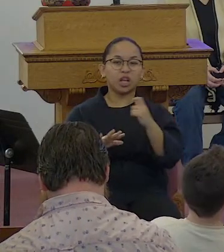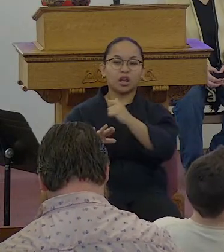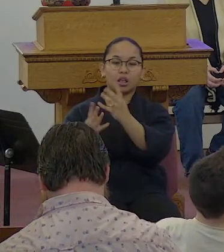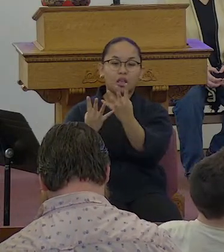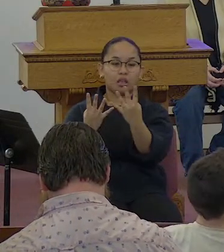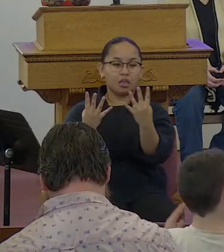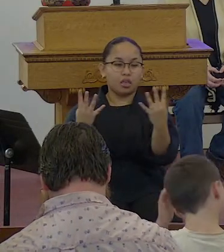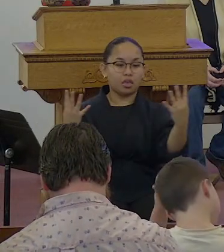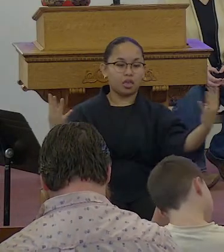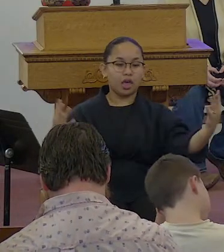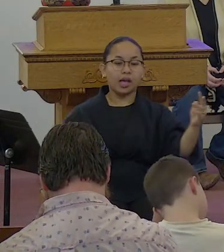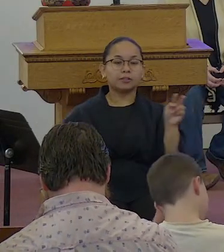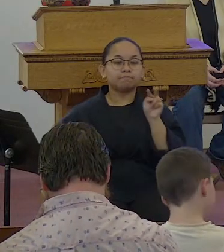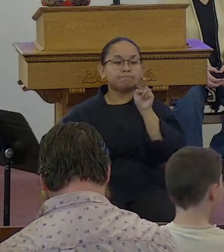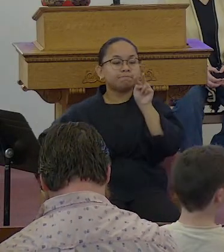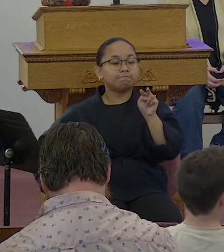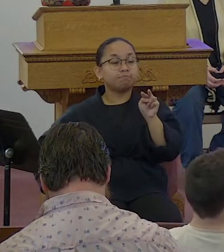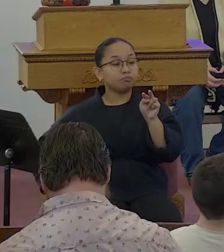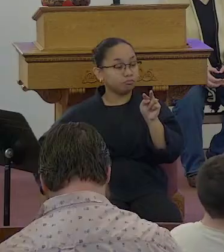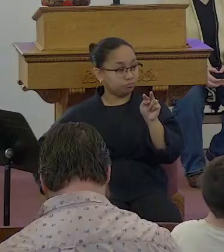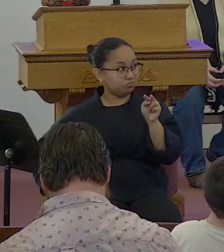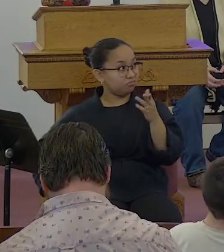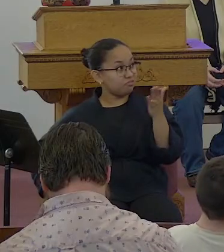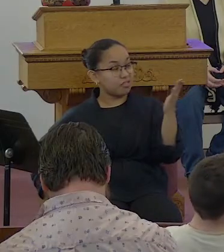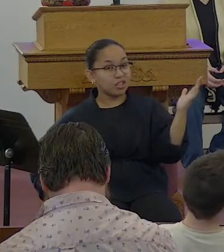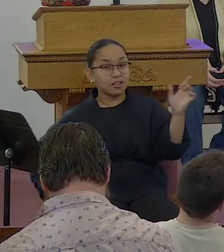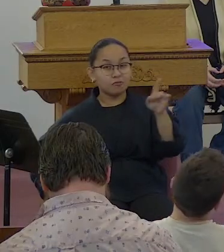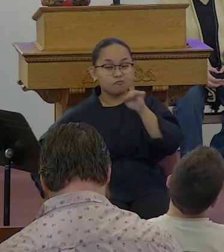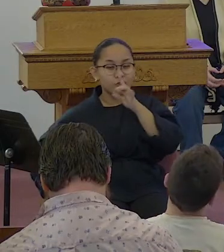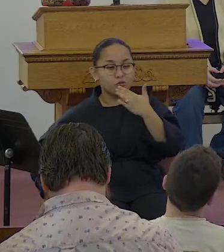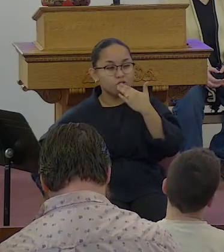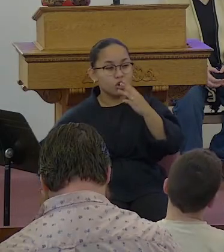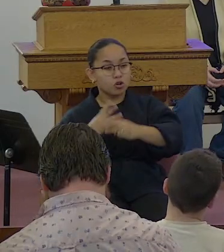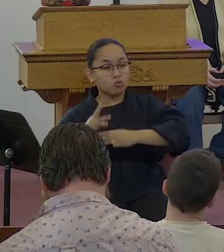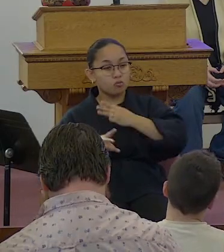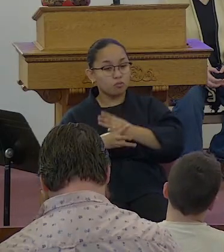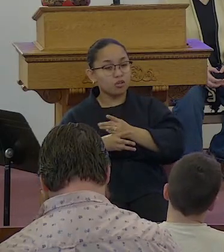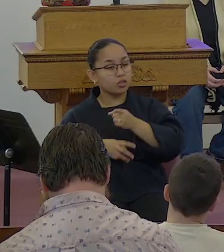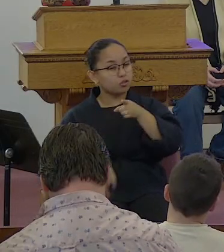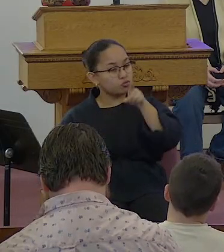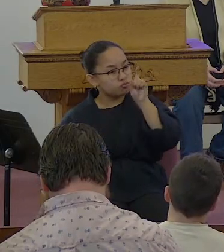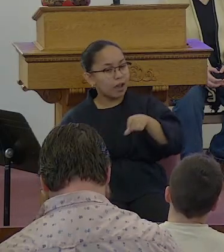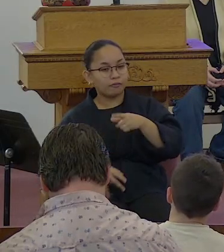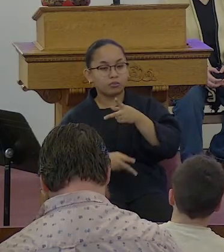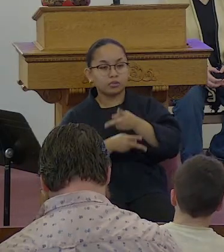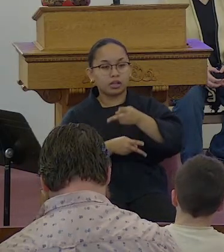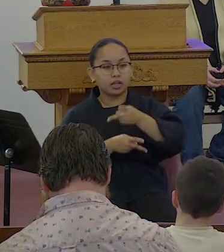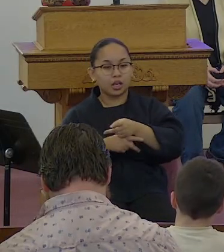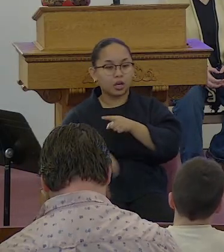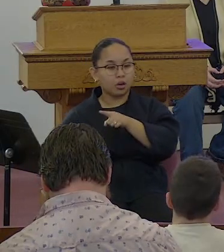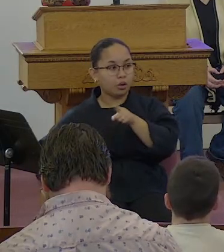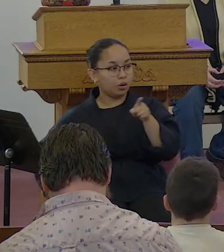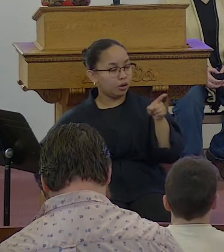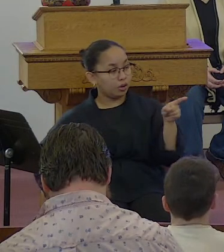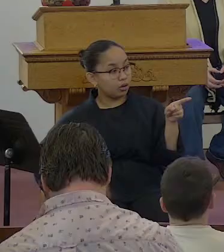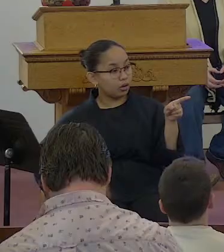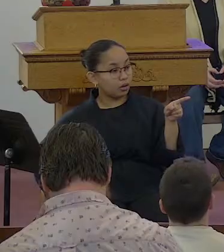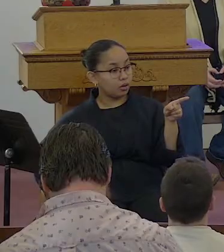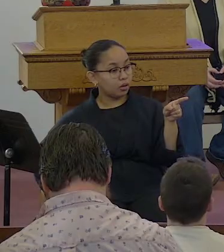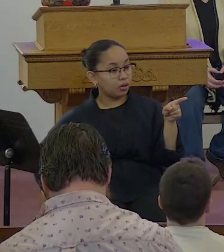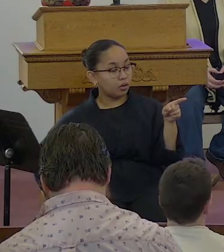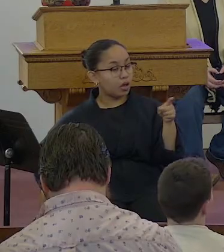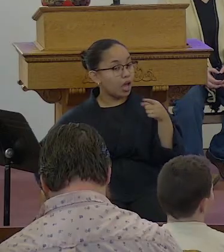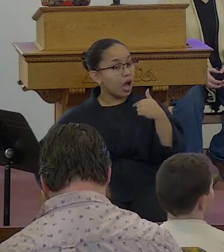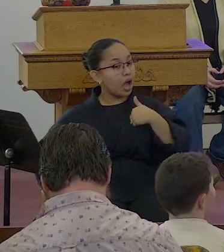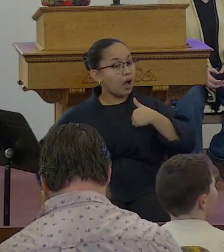a real nice world we got here, and you better take some good care of it. I'm taking a